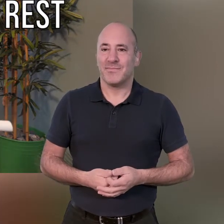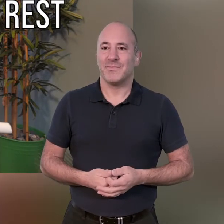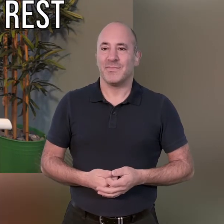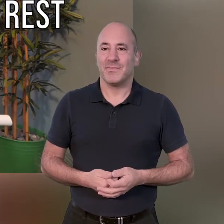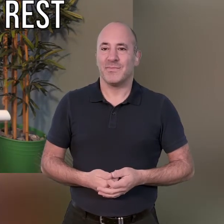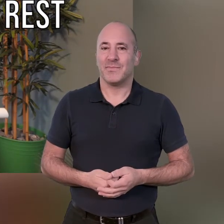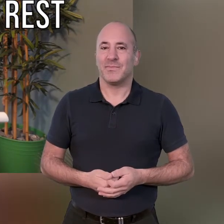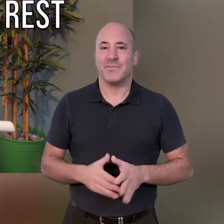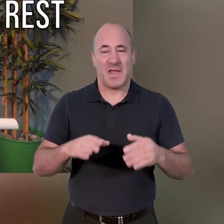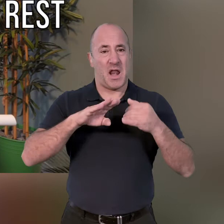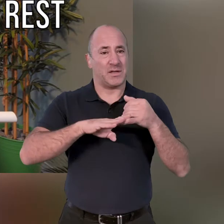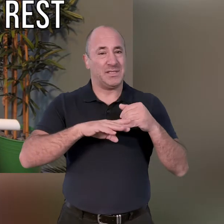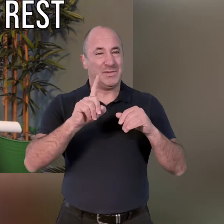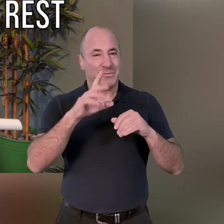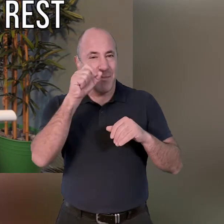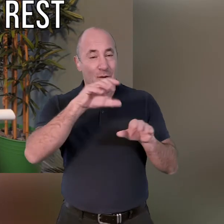So our last one is those rainbows again.